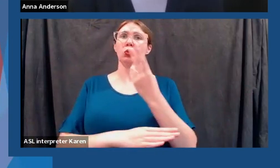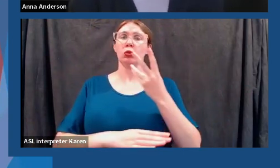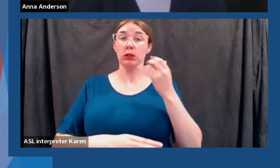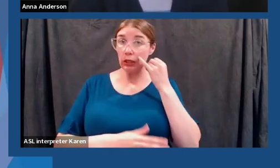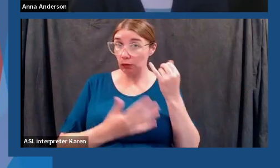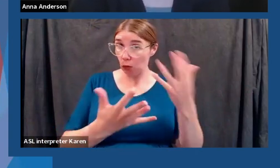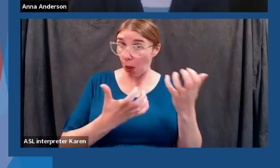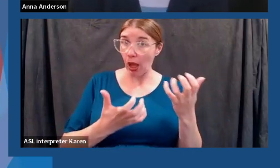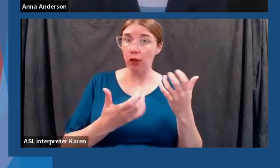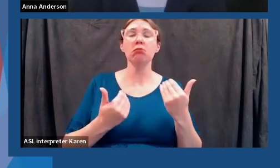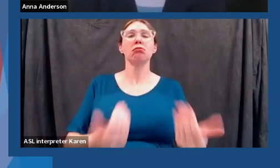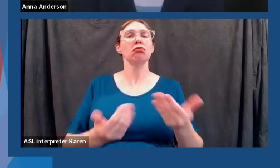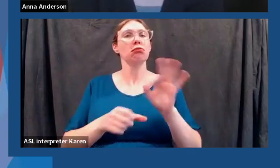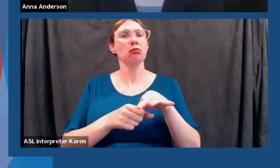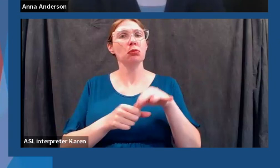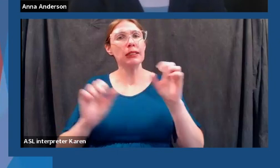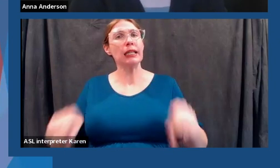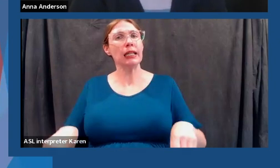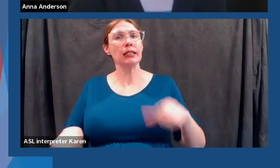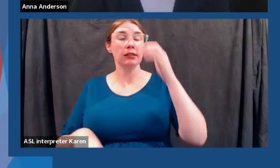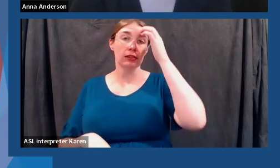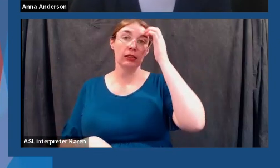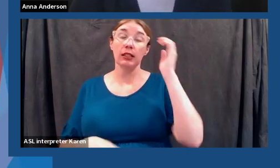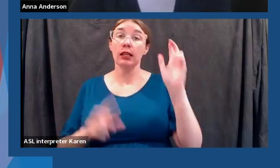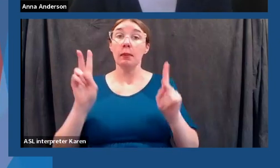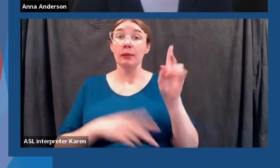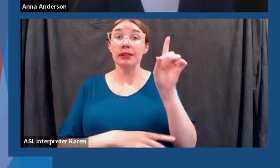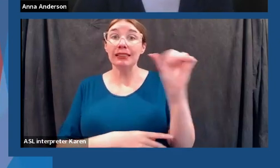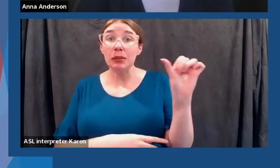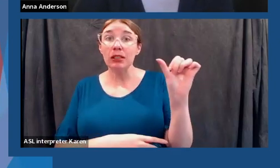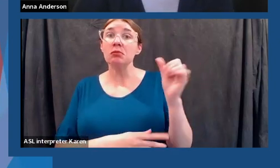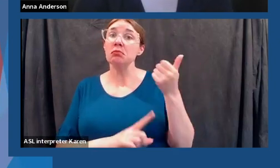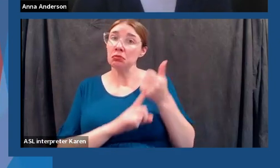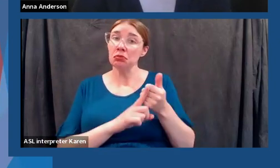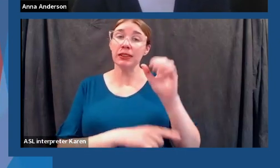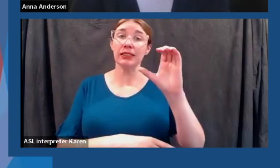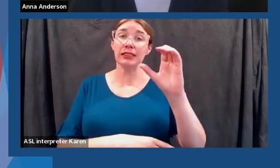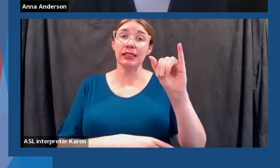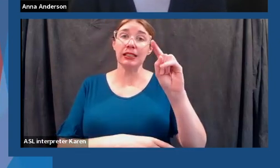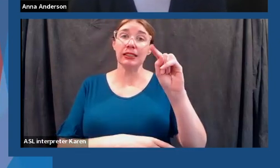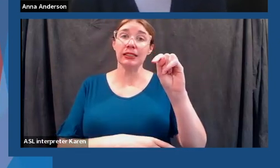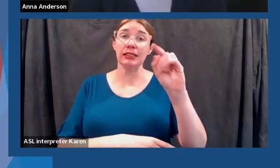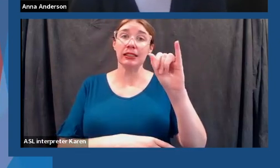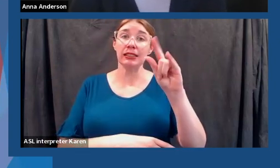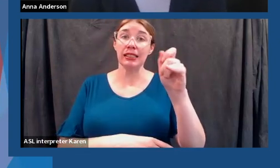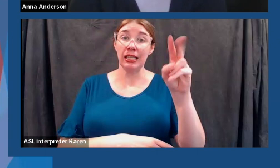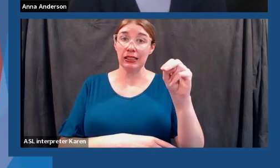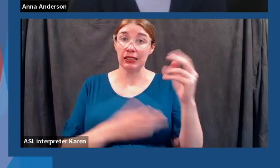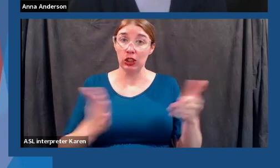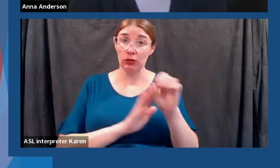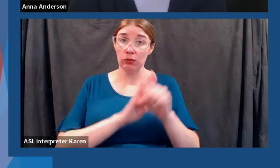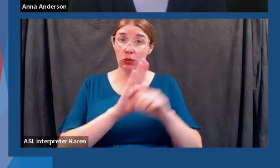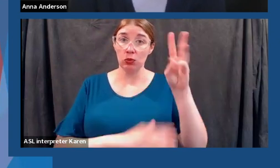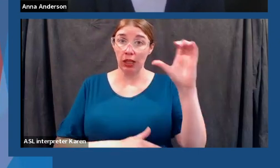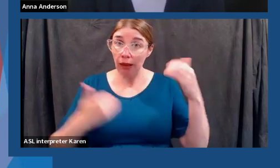that right. People with disabilities who are citizens of Wisconsin have the right to vote